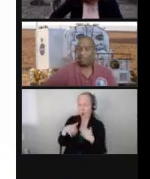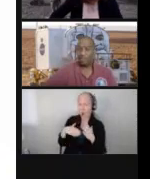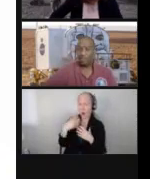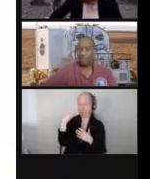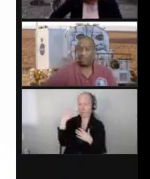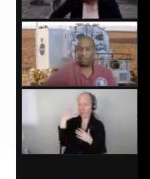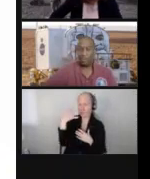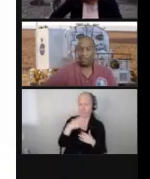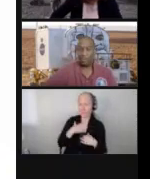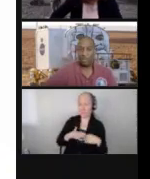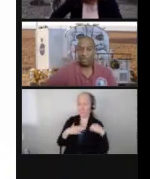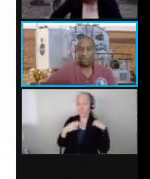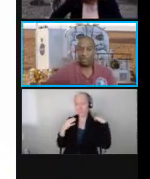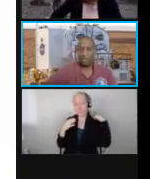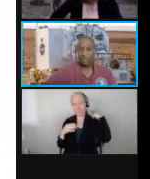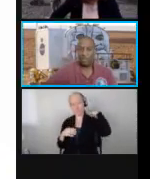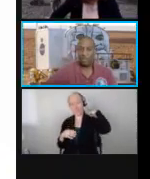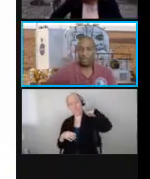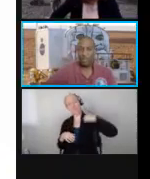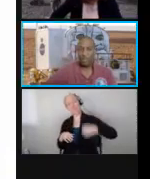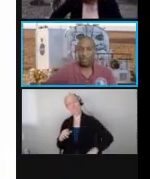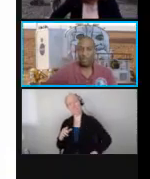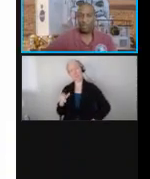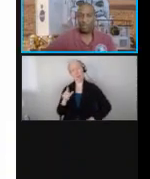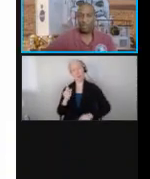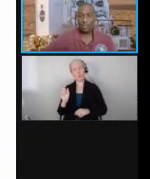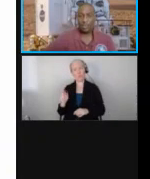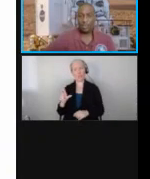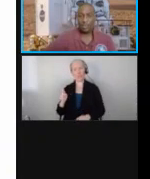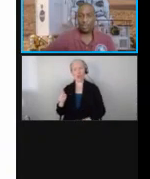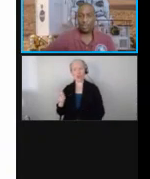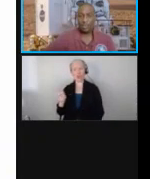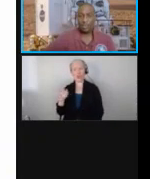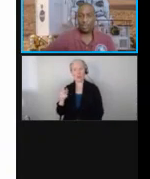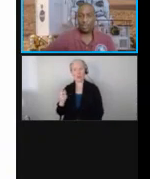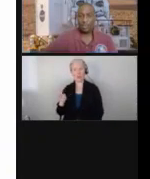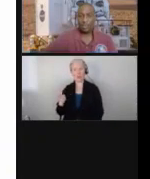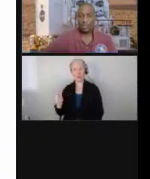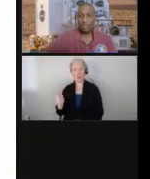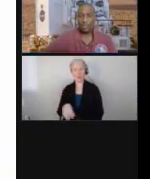for Dr. Howard and Dr. Bell is,